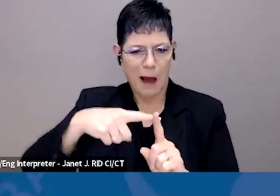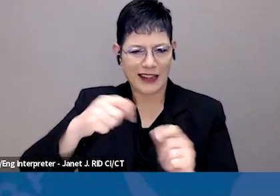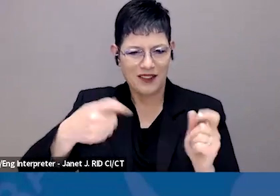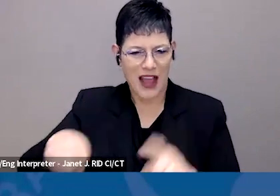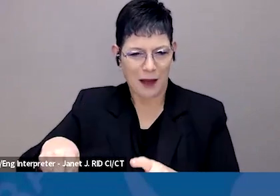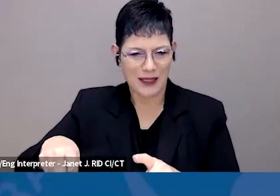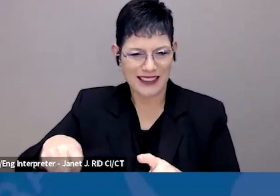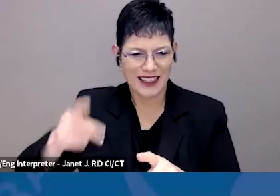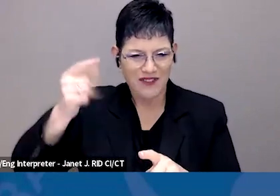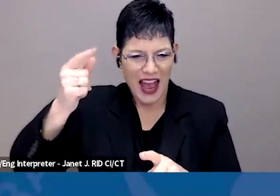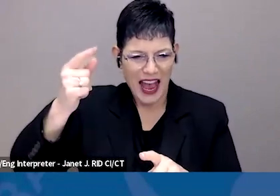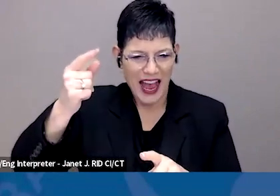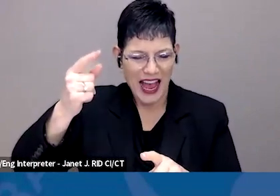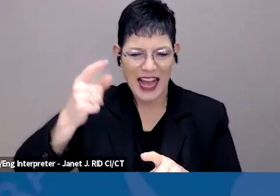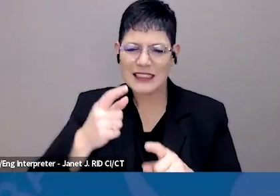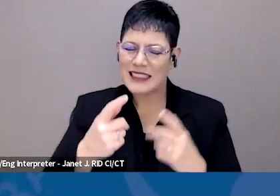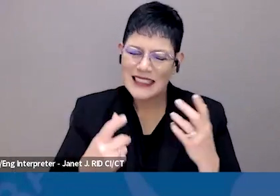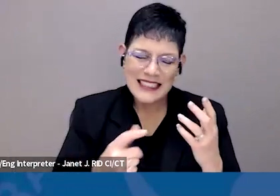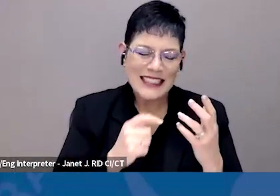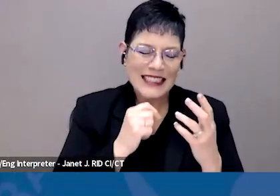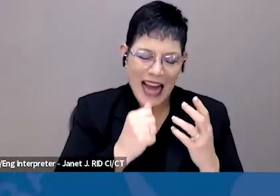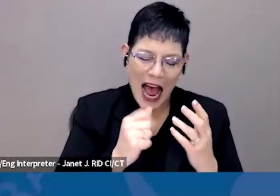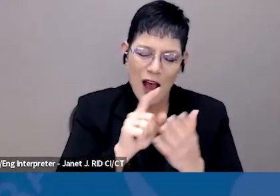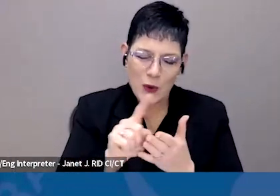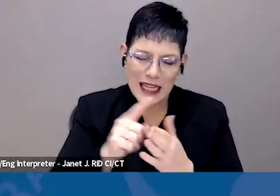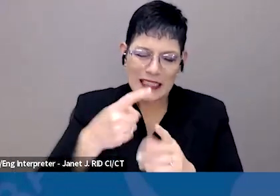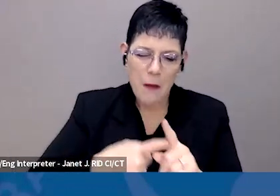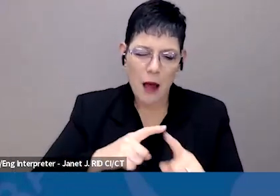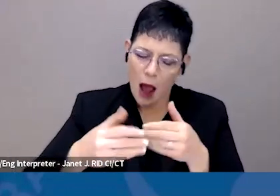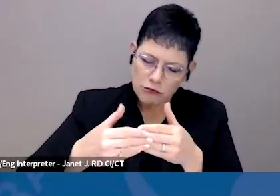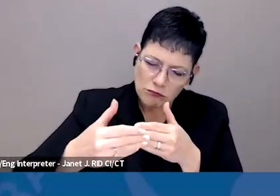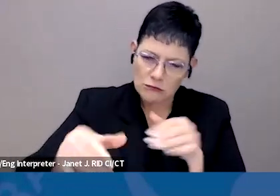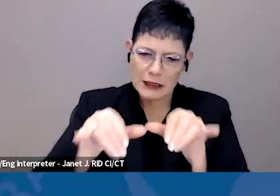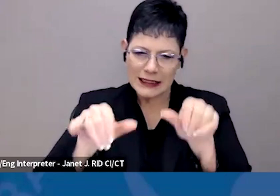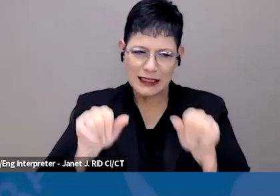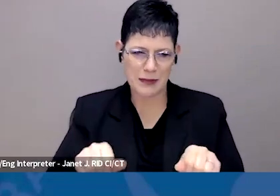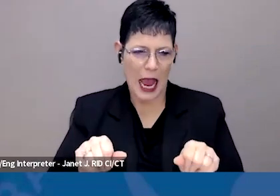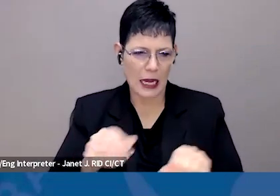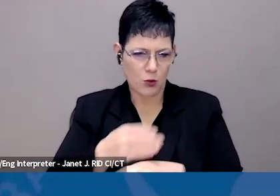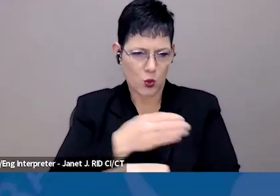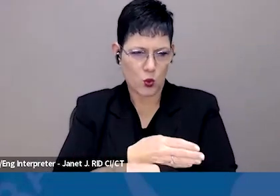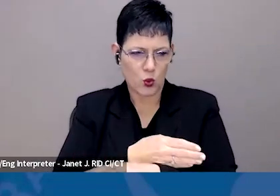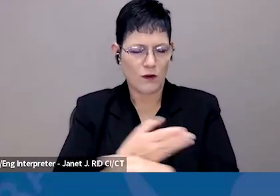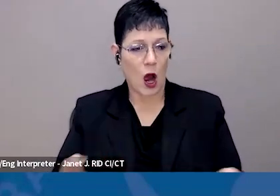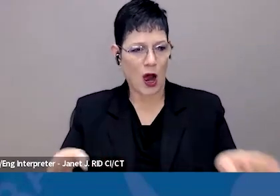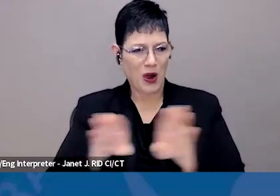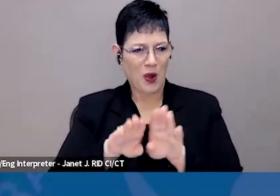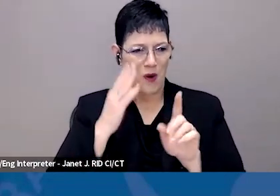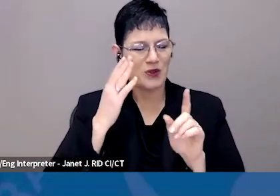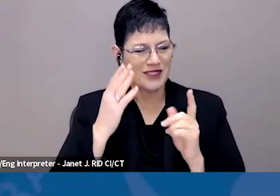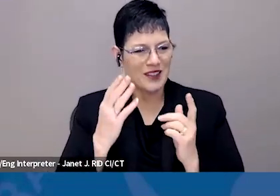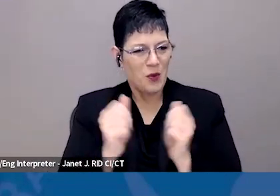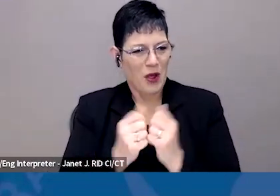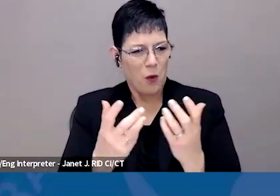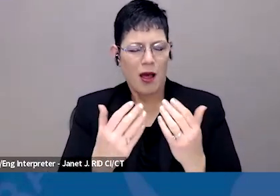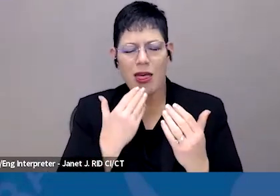weeks or months, but over time and with sustained effort. So I'm going to close by thanking everyone participating today